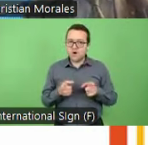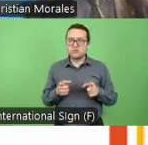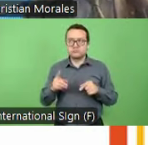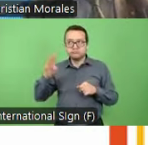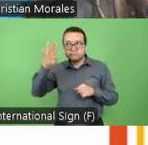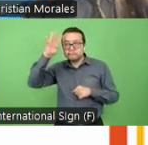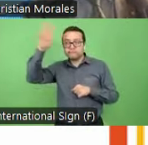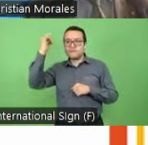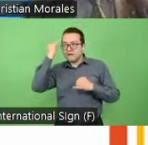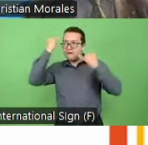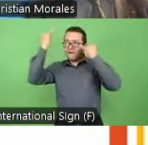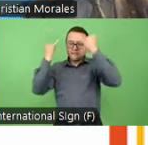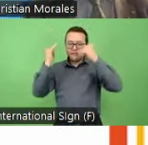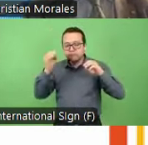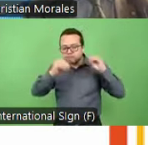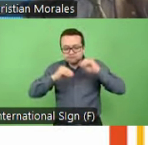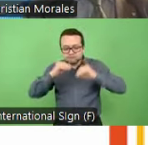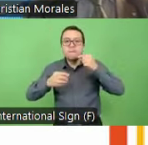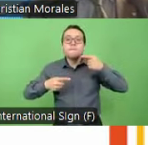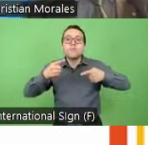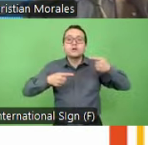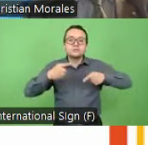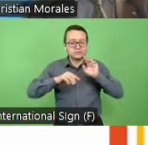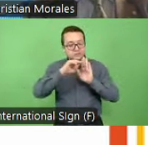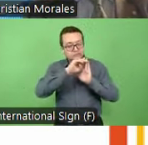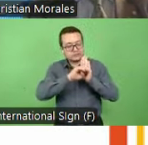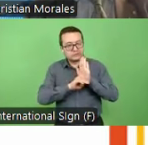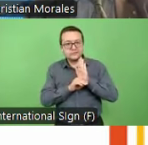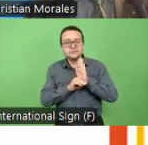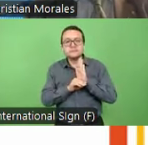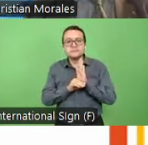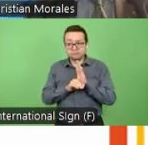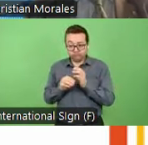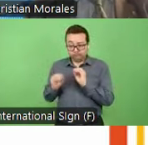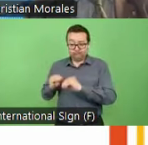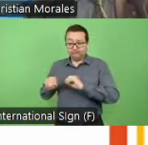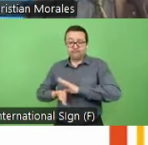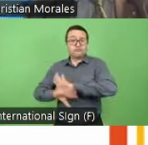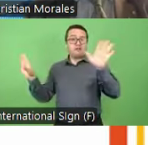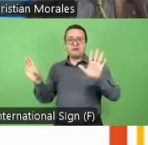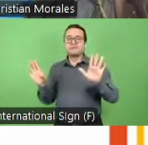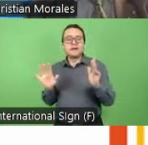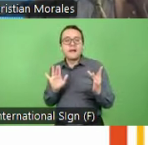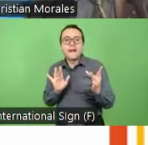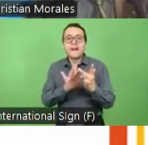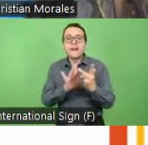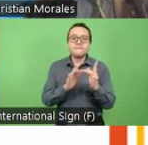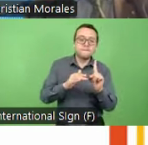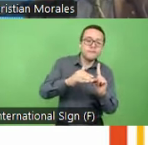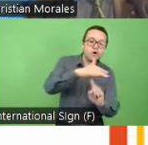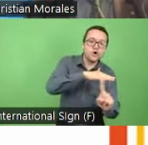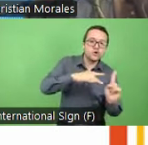atención policies, primaria de la salud initiatives of primary que estén assistance for health adaptadas a los contextos that particulares, are ¿no? A los adapted to contextos de specific cada contexts,